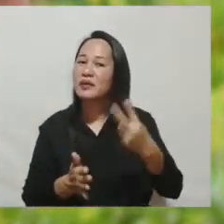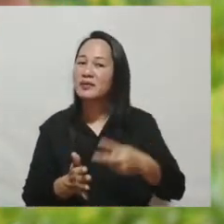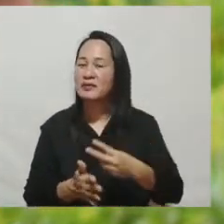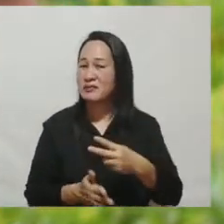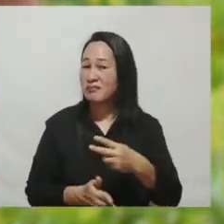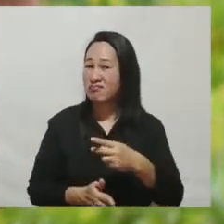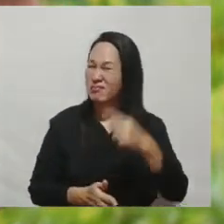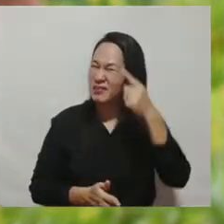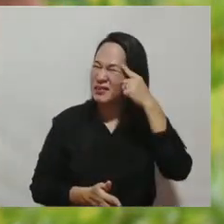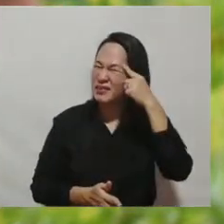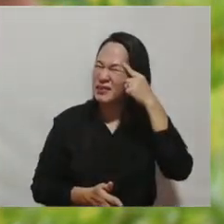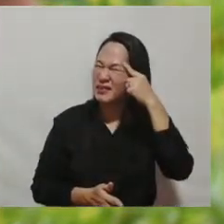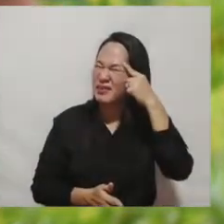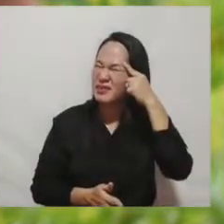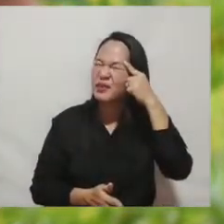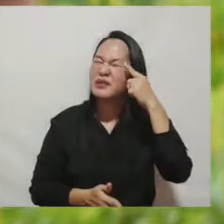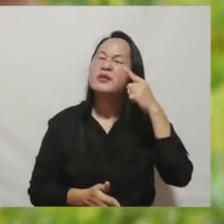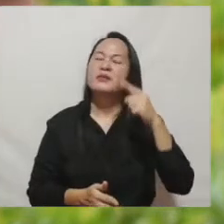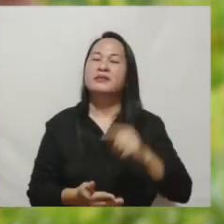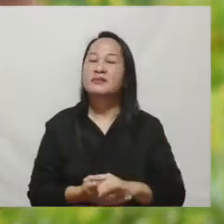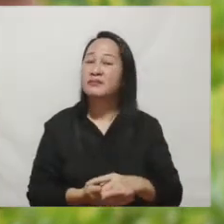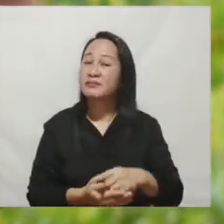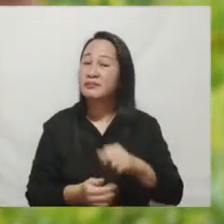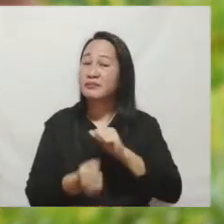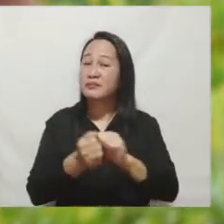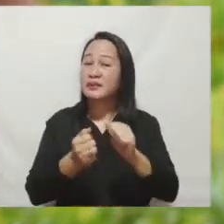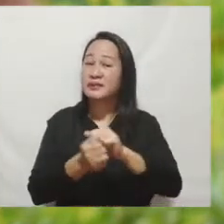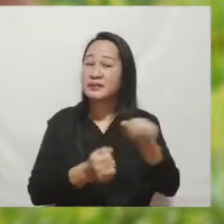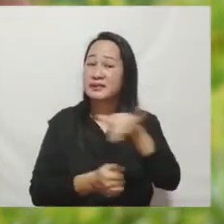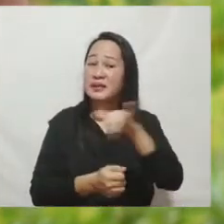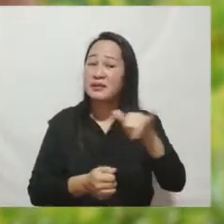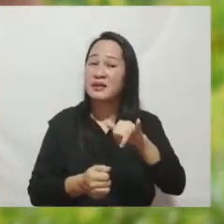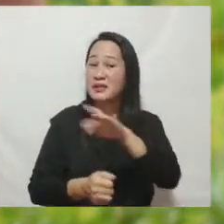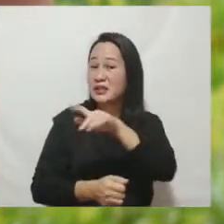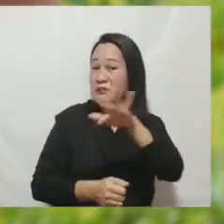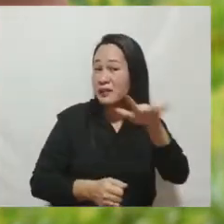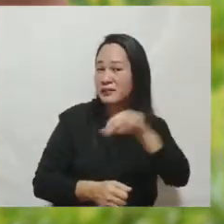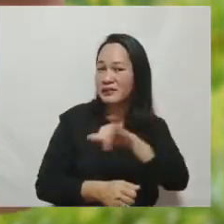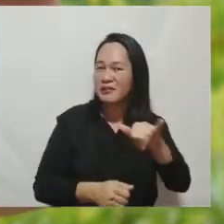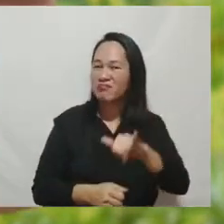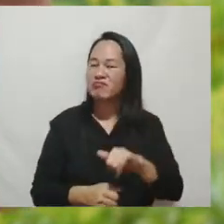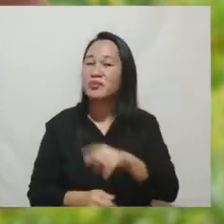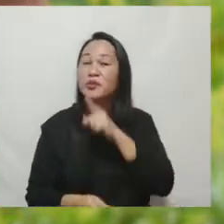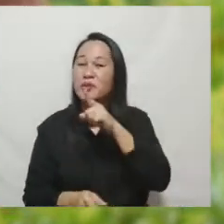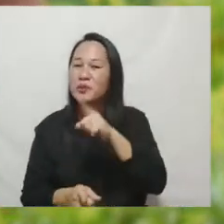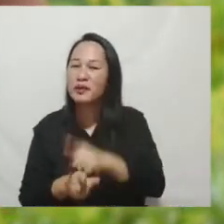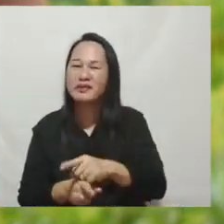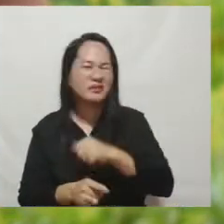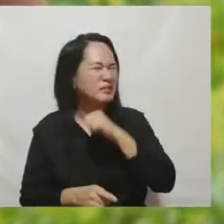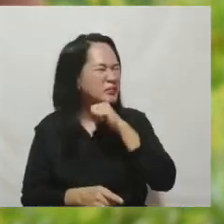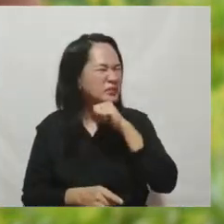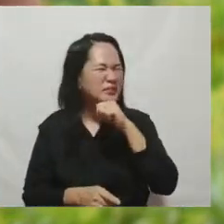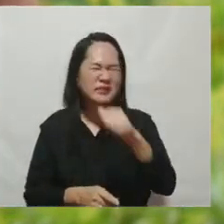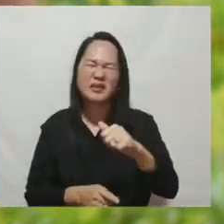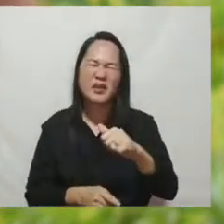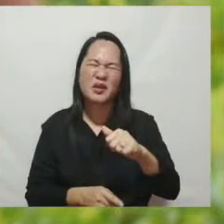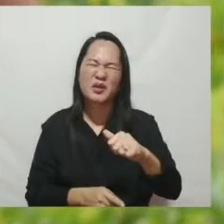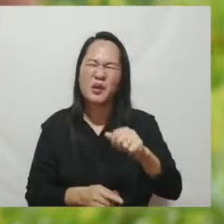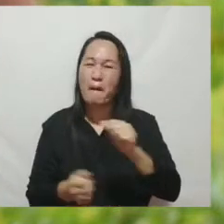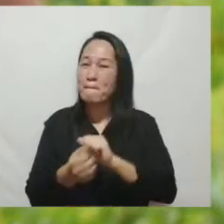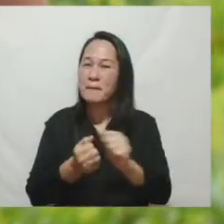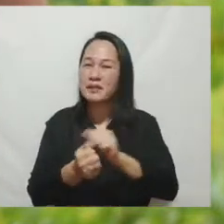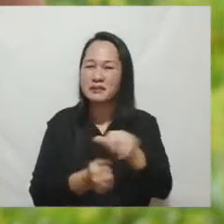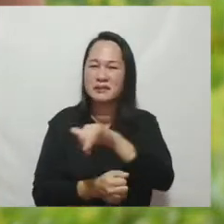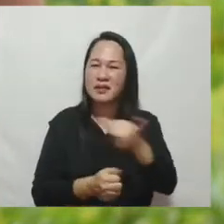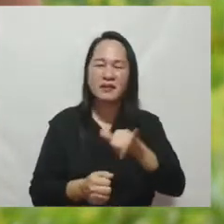thing and are spelled the same way? You're right! They don't mean the same thing and they are